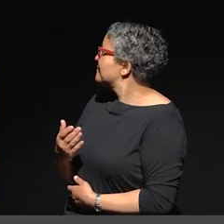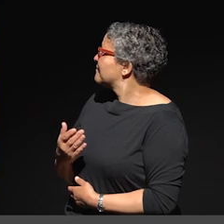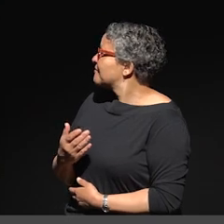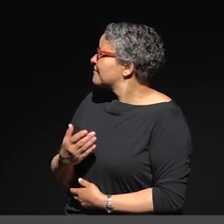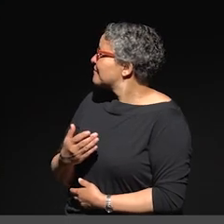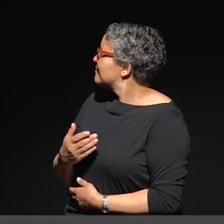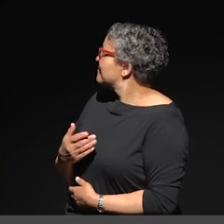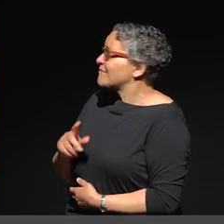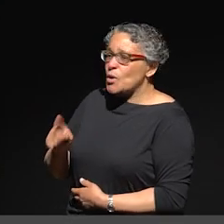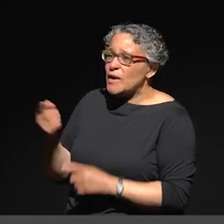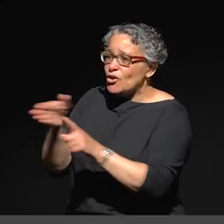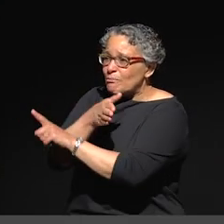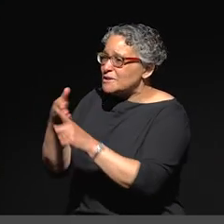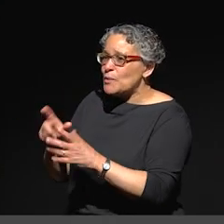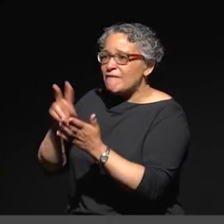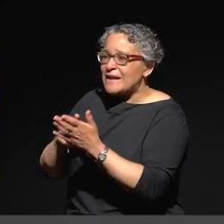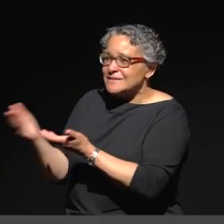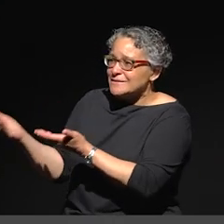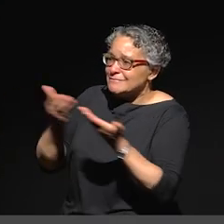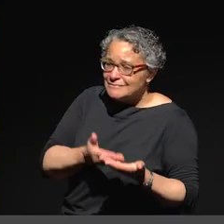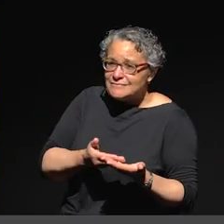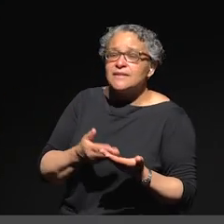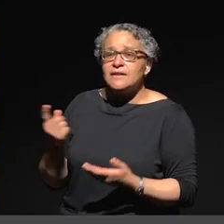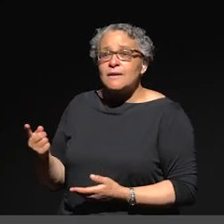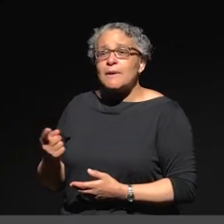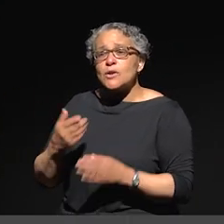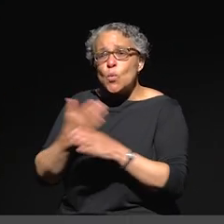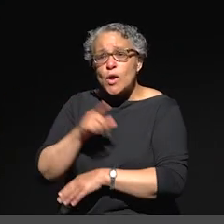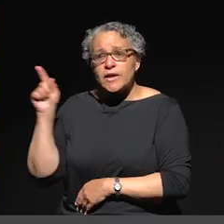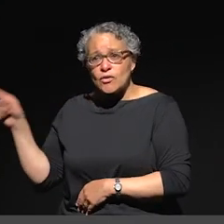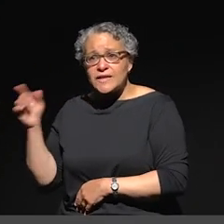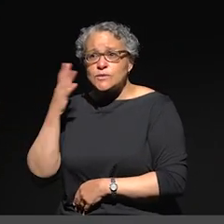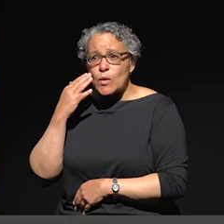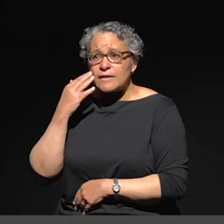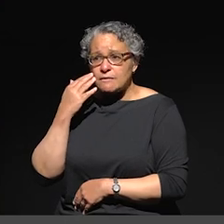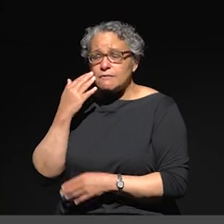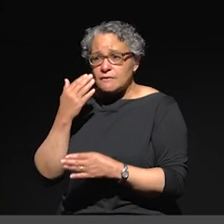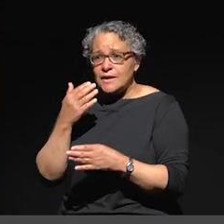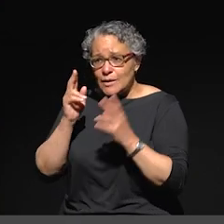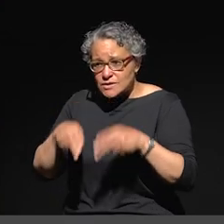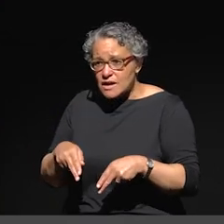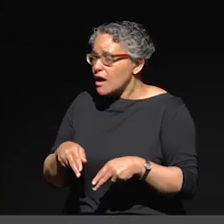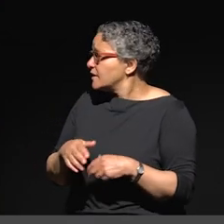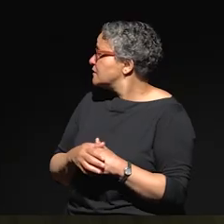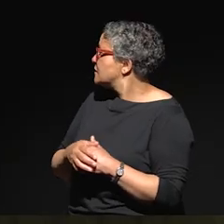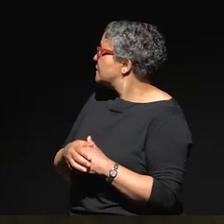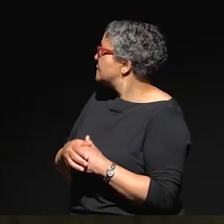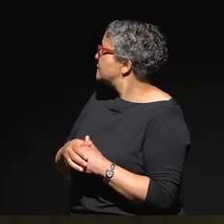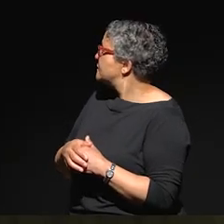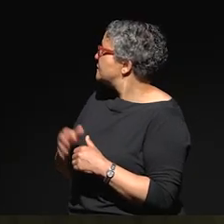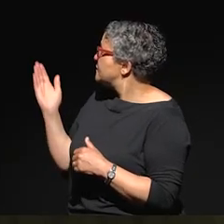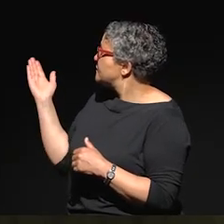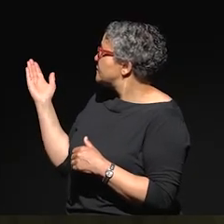it's in the Vatican. He was working on this, and as he died, his bier was placed in front of it. His dead body was placed in front of it.